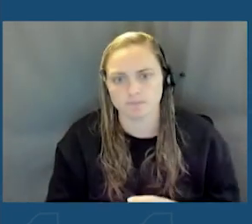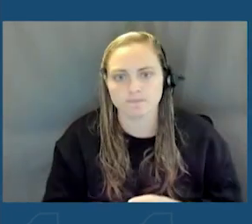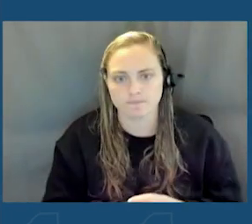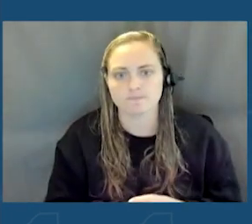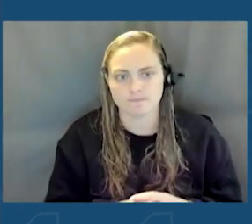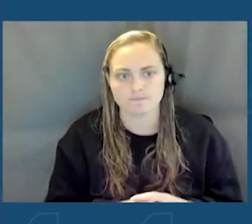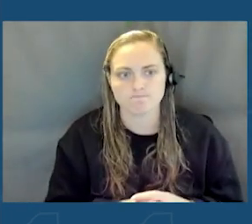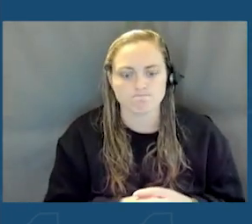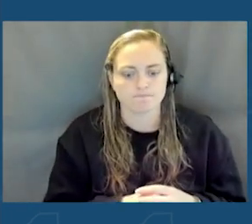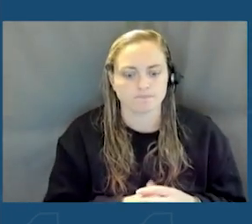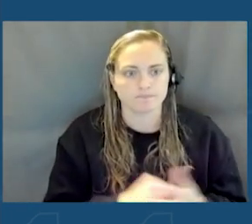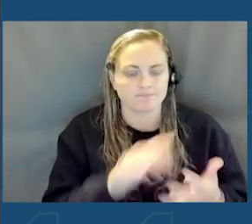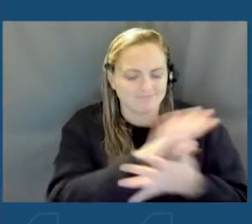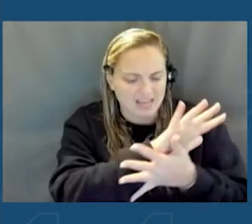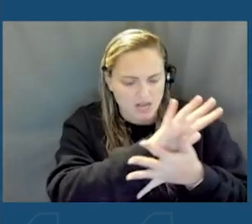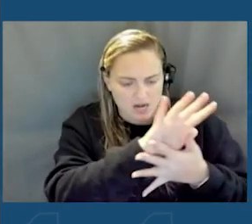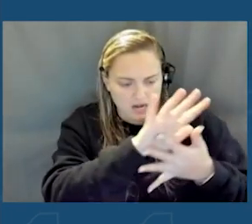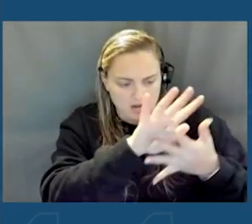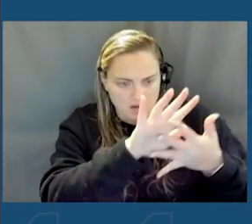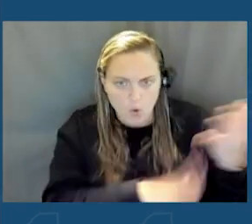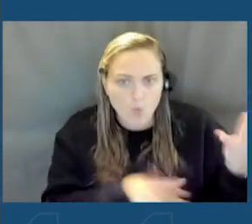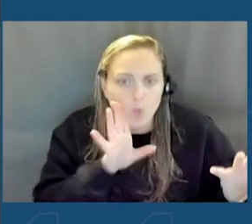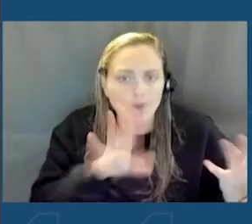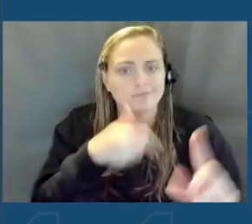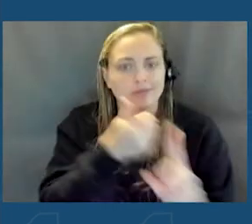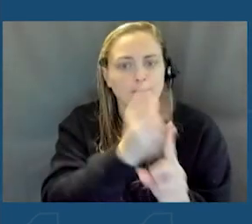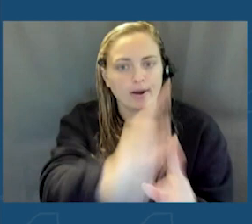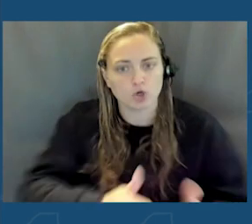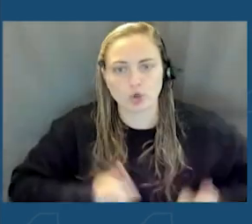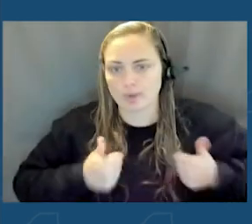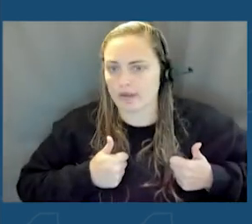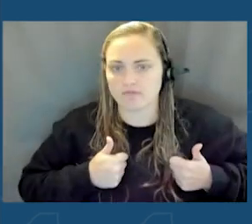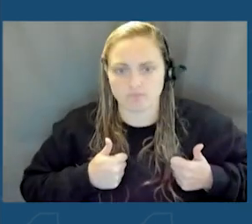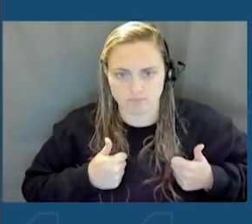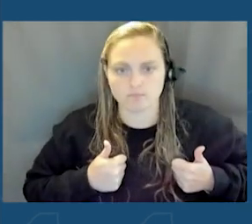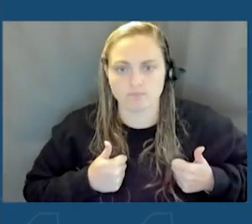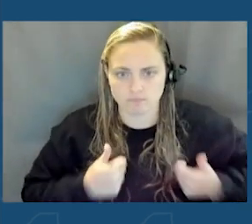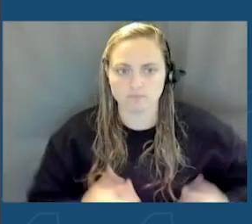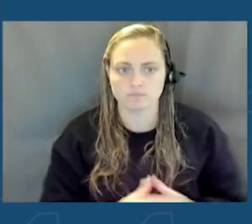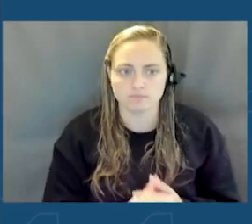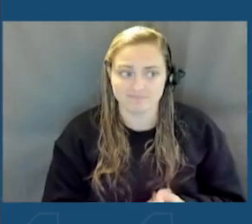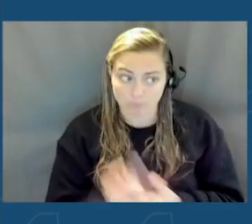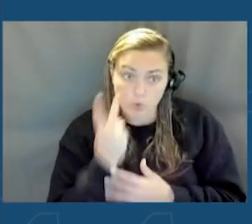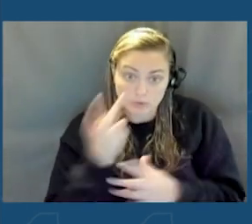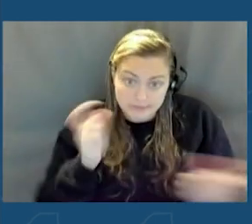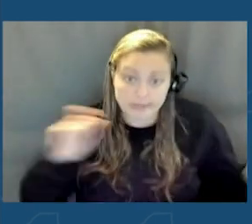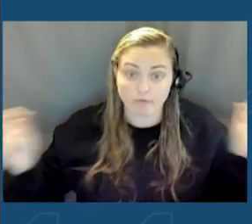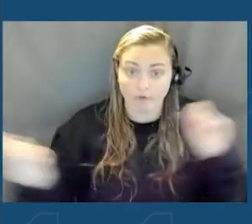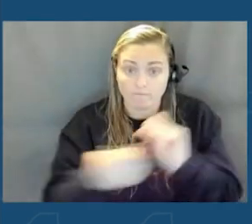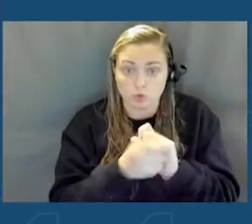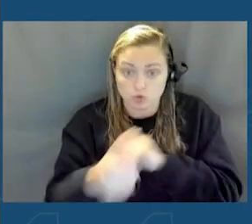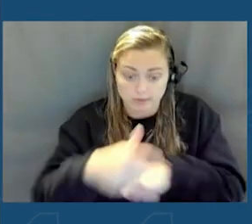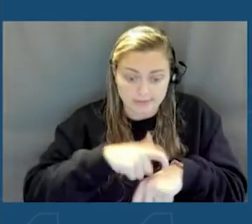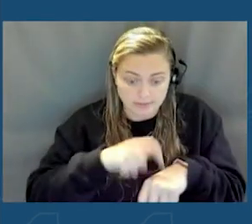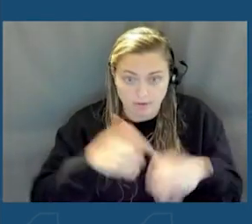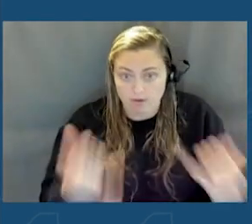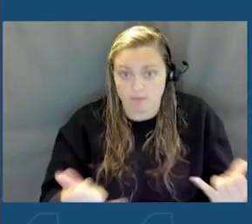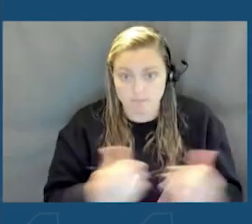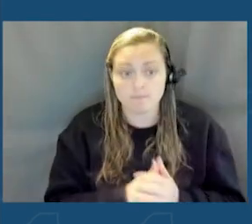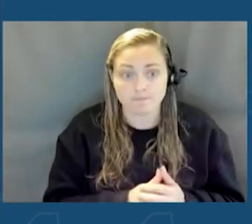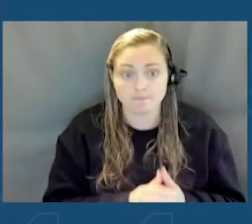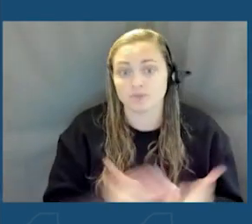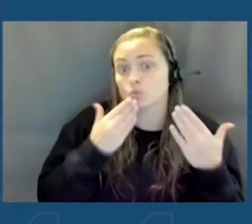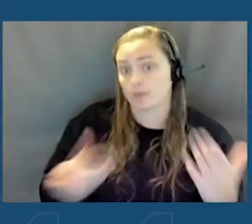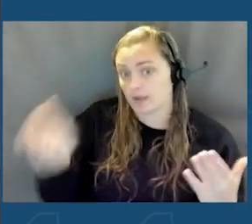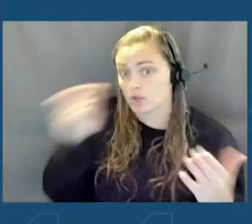every single last one of us one way or another, and we will see a reproductive revolution in this lifetime. Thank you to the governor